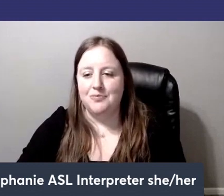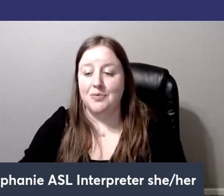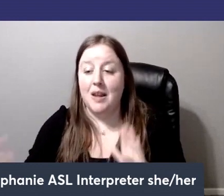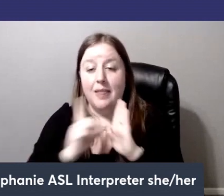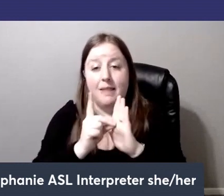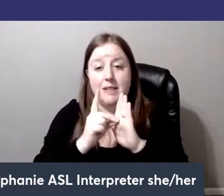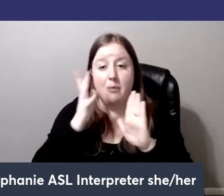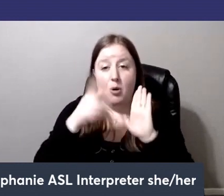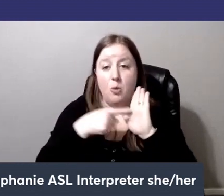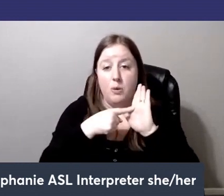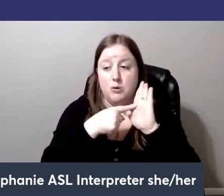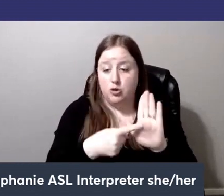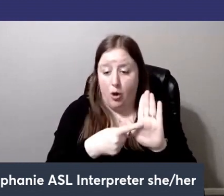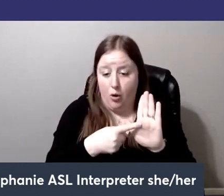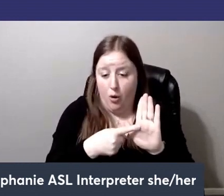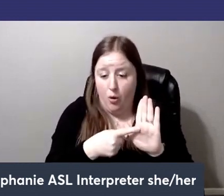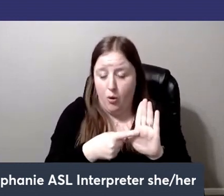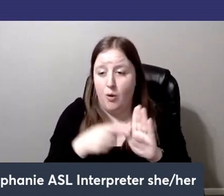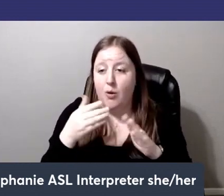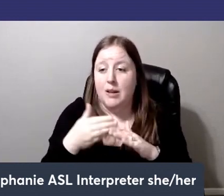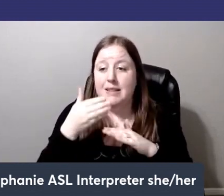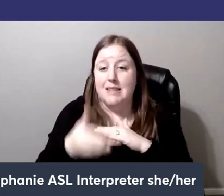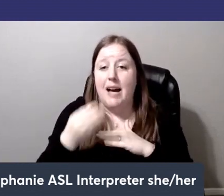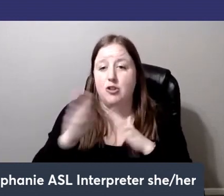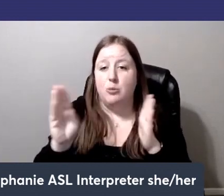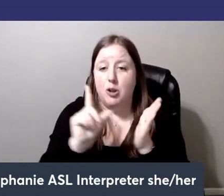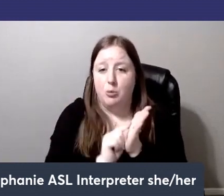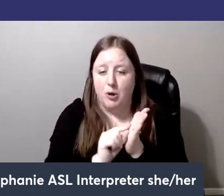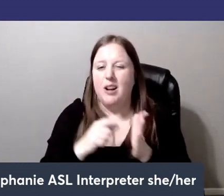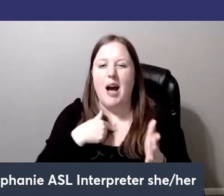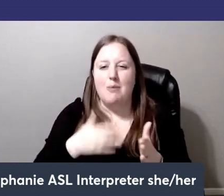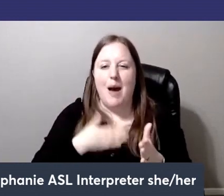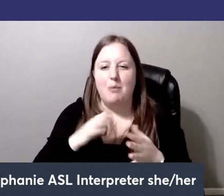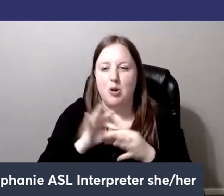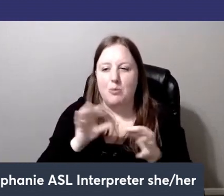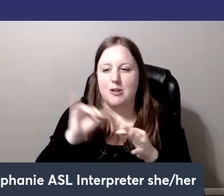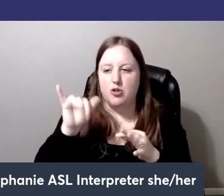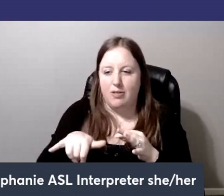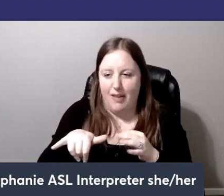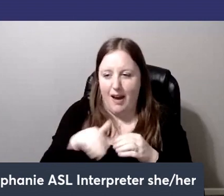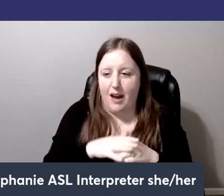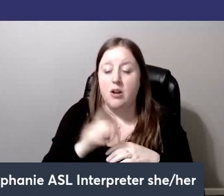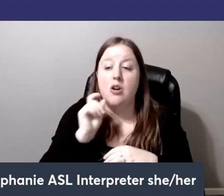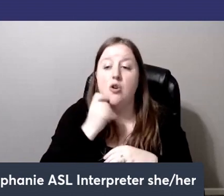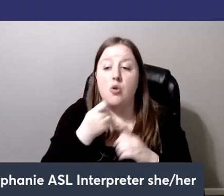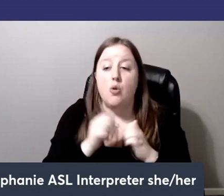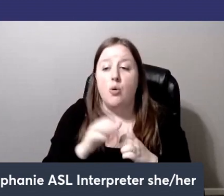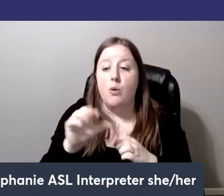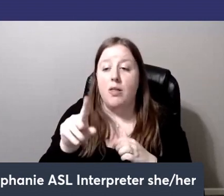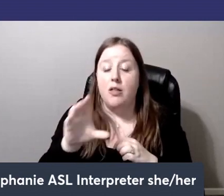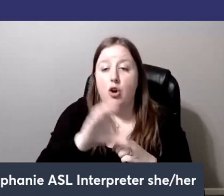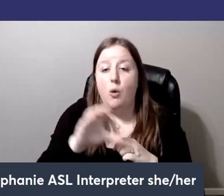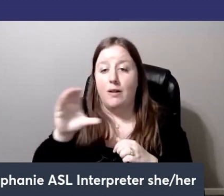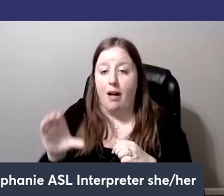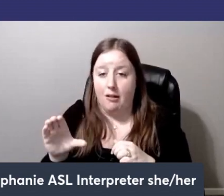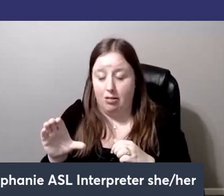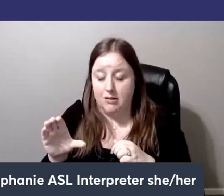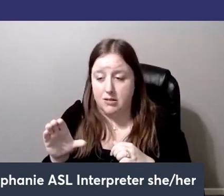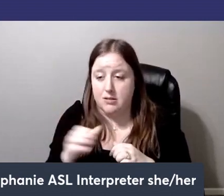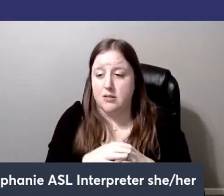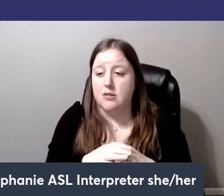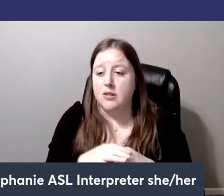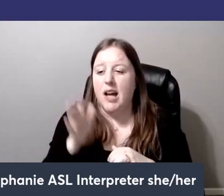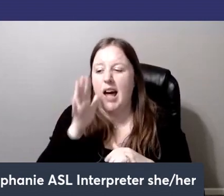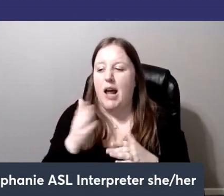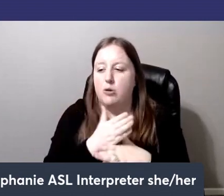show is post blueprint create. So Doug, I'm glad you called that out. I was just going to add one other thing. The cool thing about CodeCatalyst is, and we'll share the link after, but